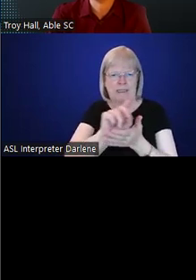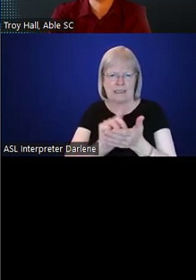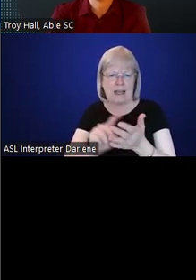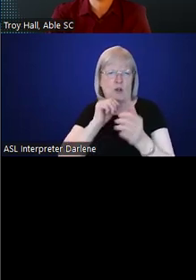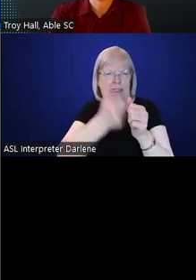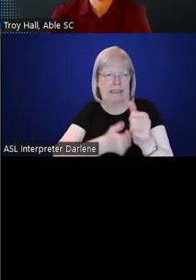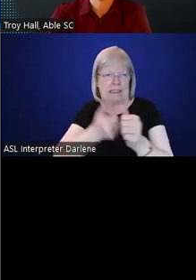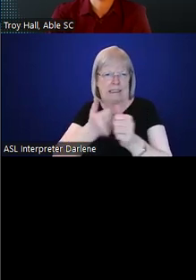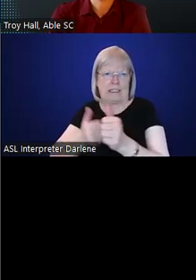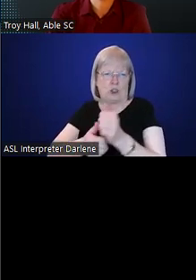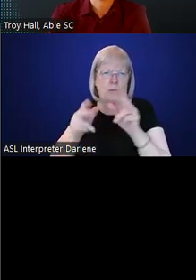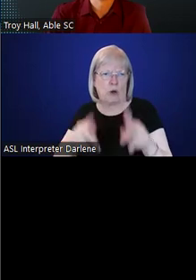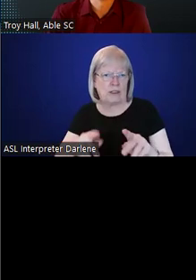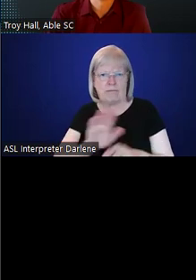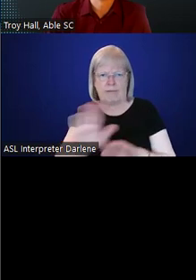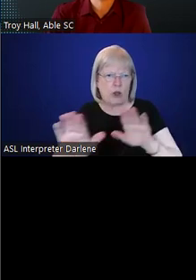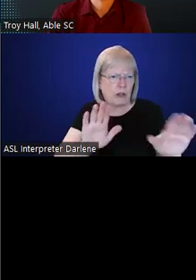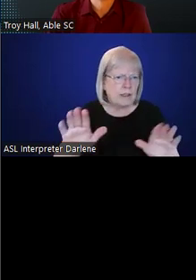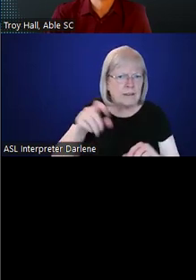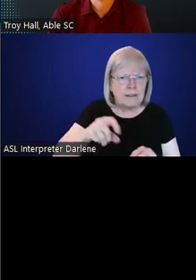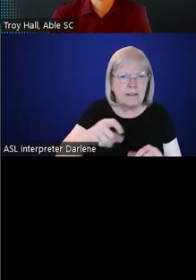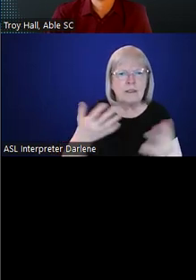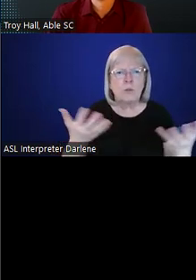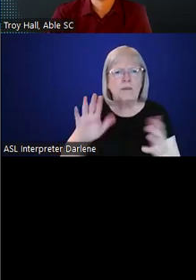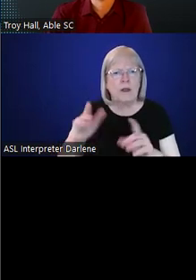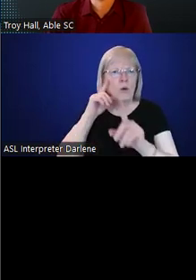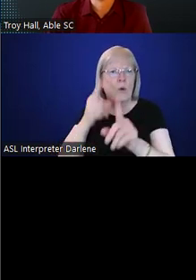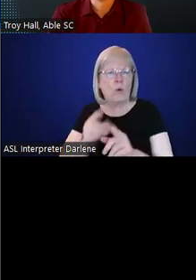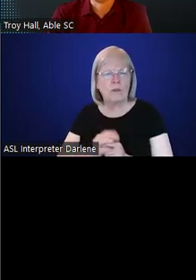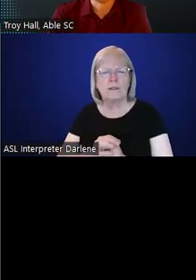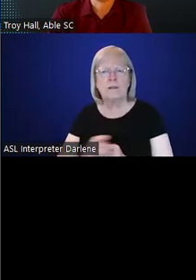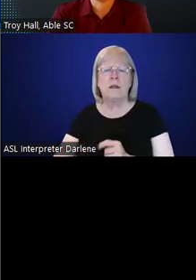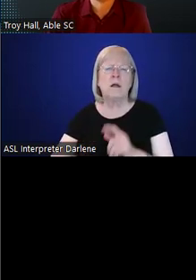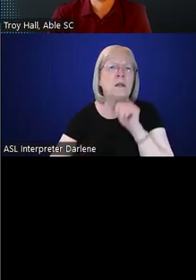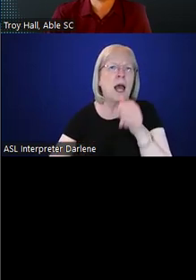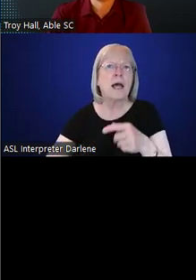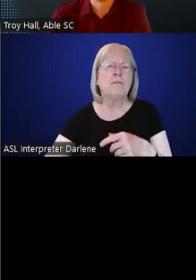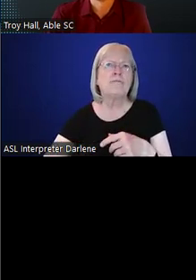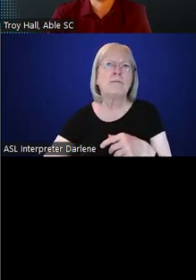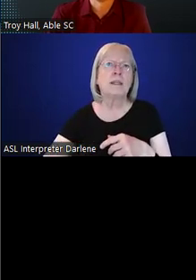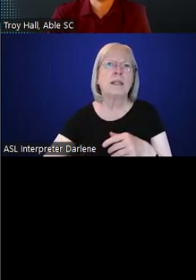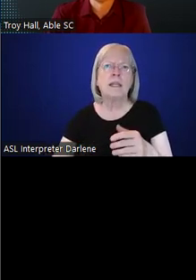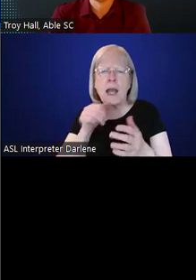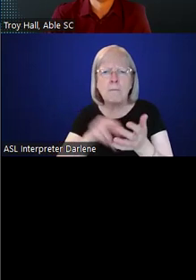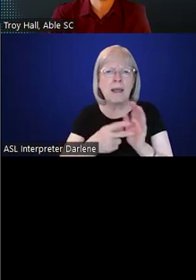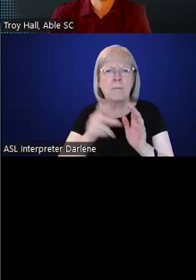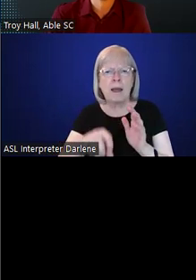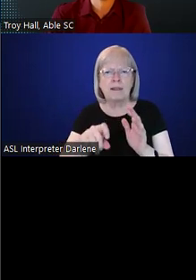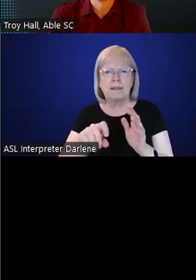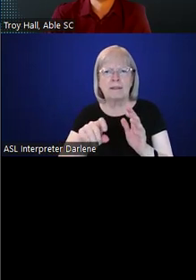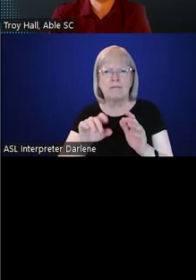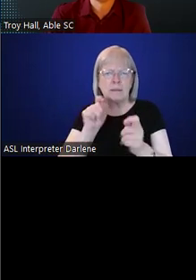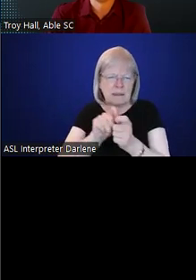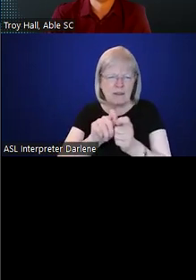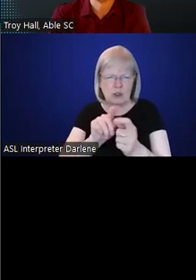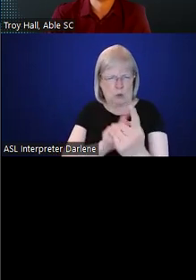needs and goals, right? Now, that doesn't mean that they all have to be specific, customized one-on-one services. There's